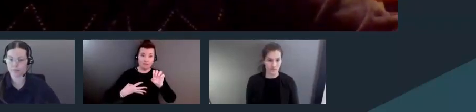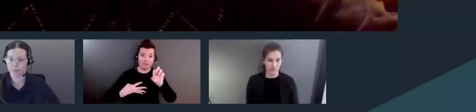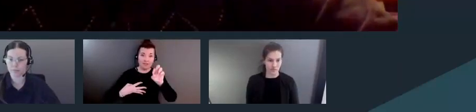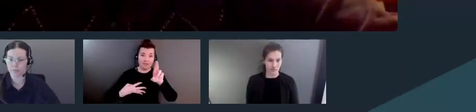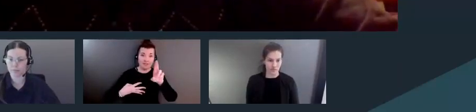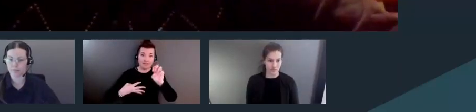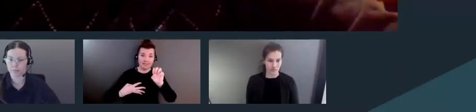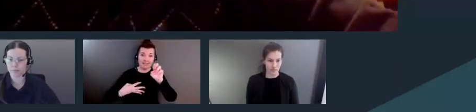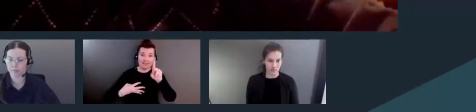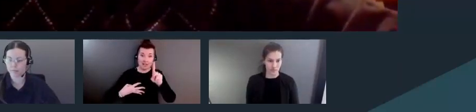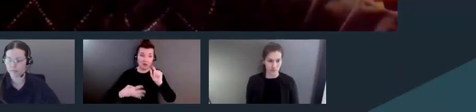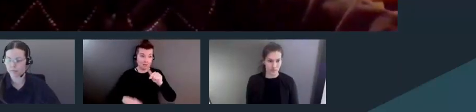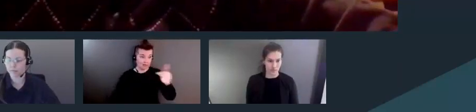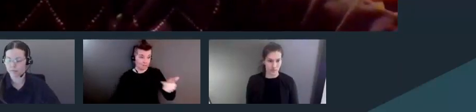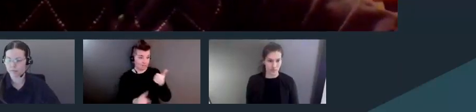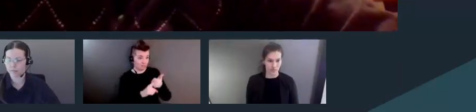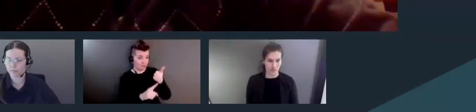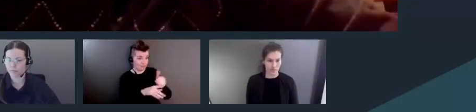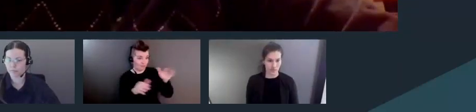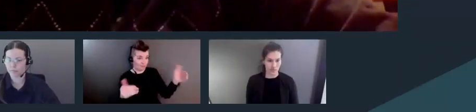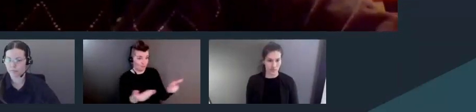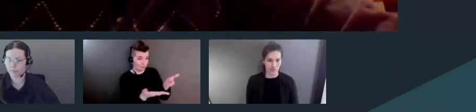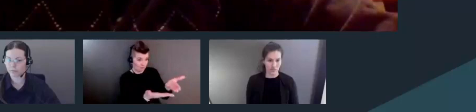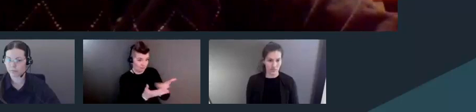Derek, over to you.